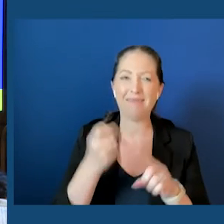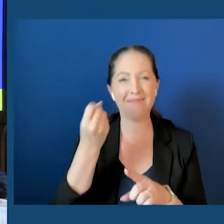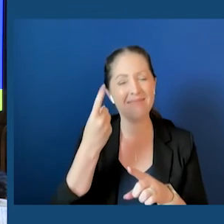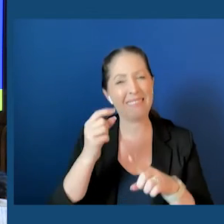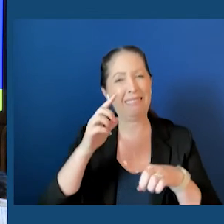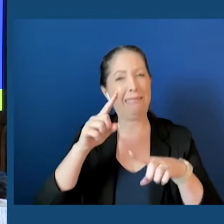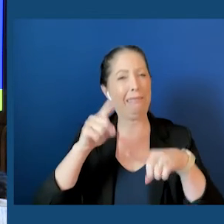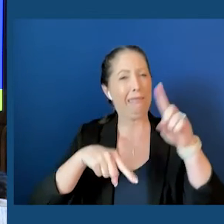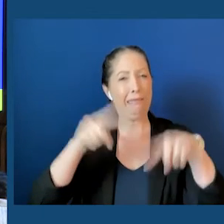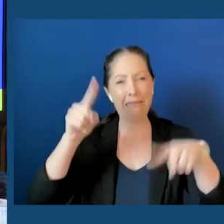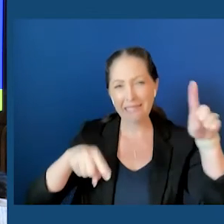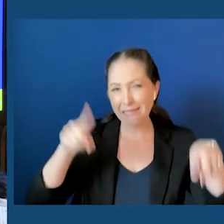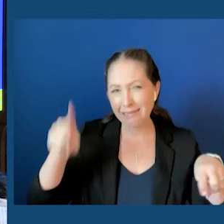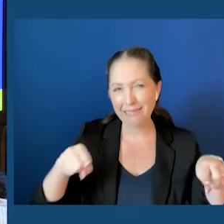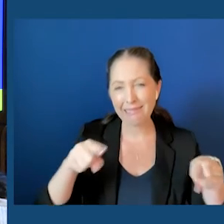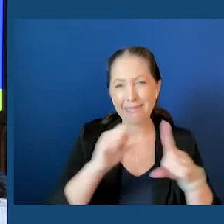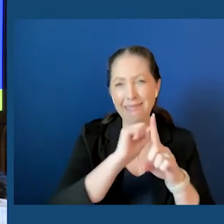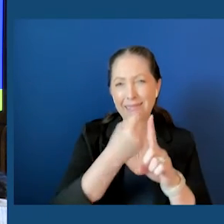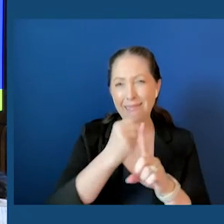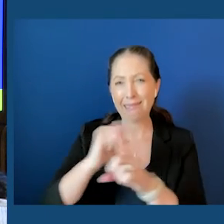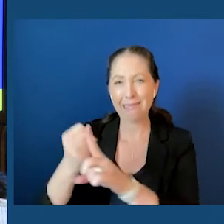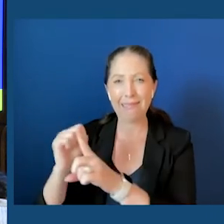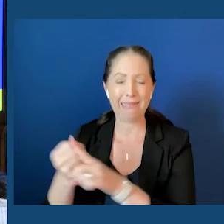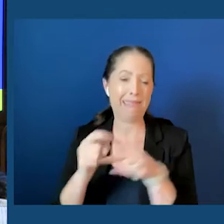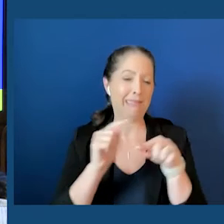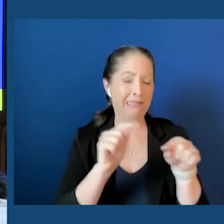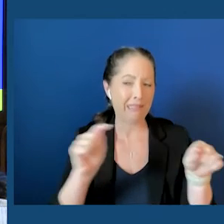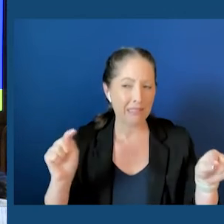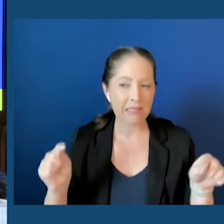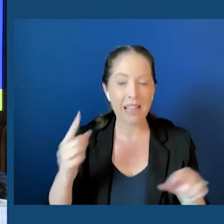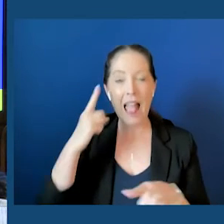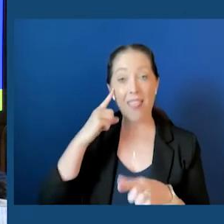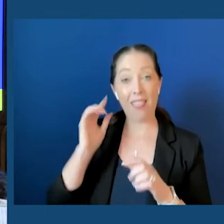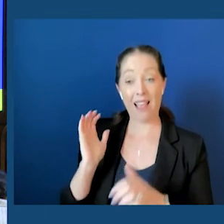facets. I think by having our Intel centers,